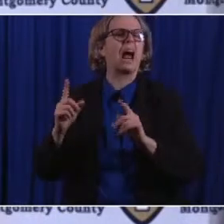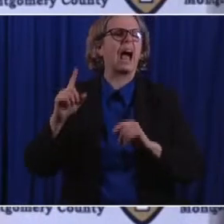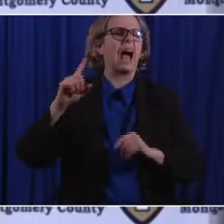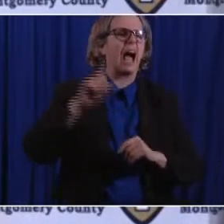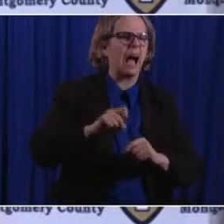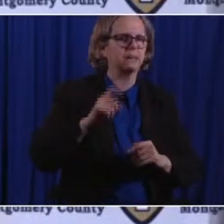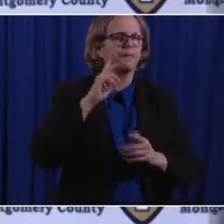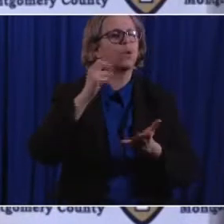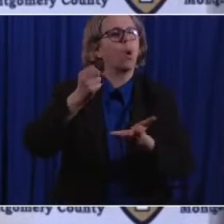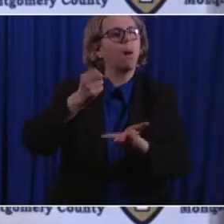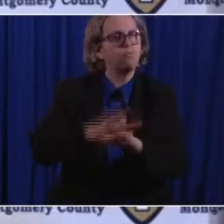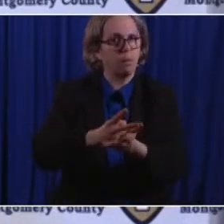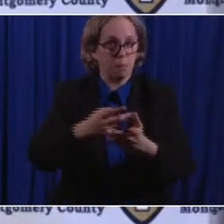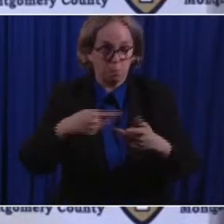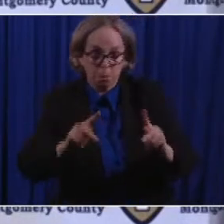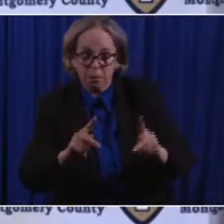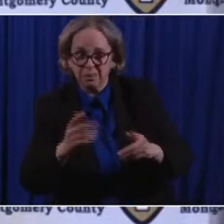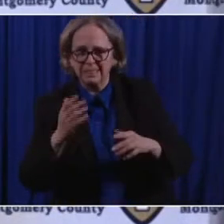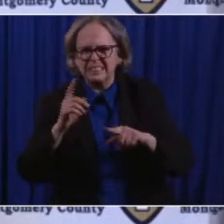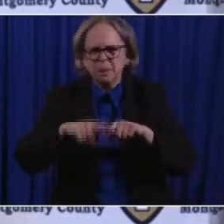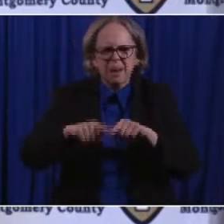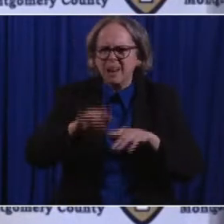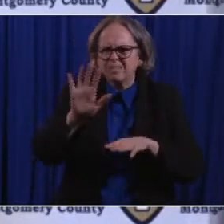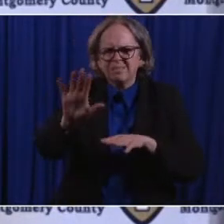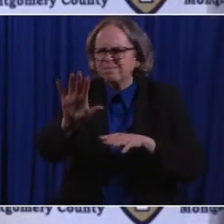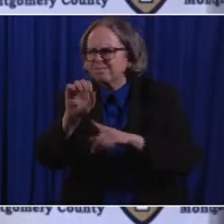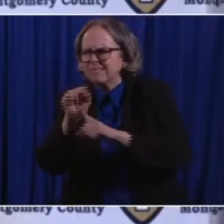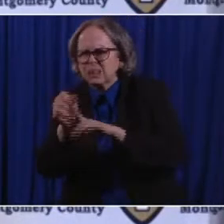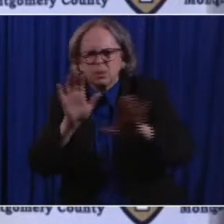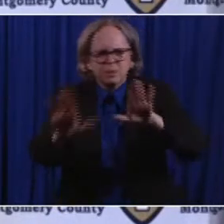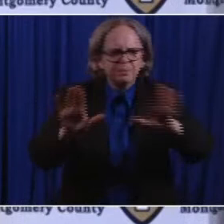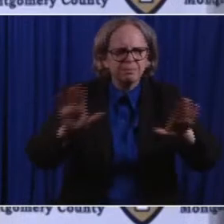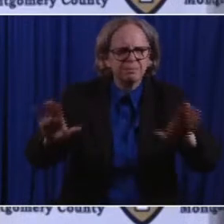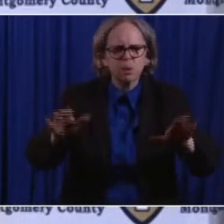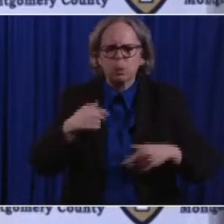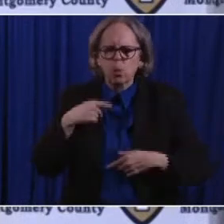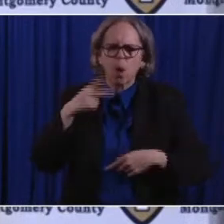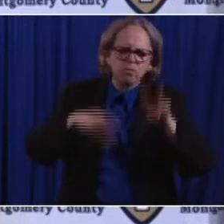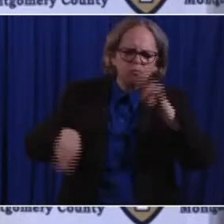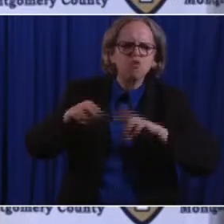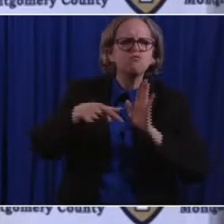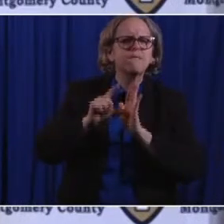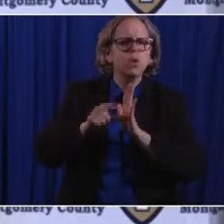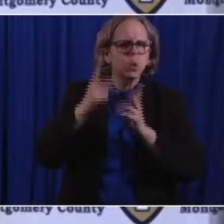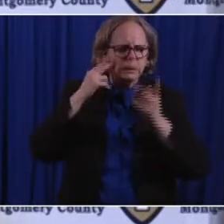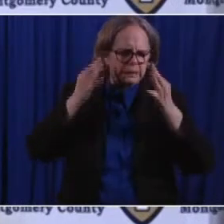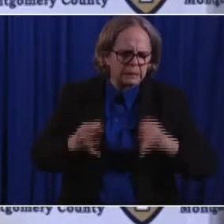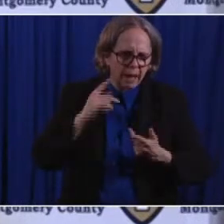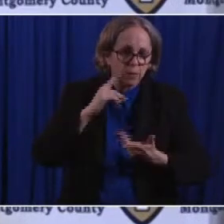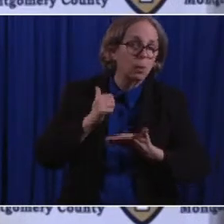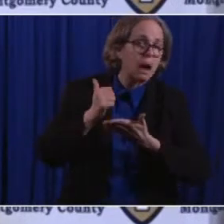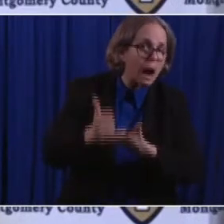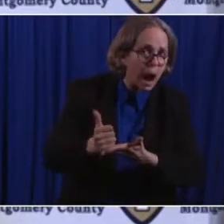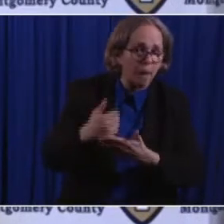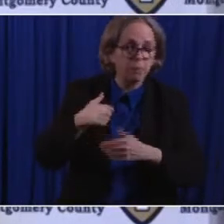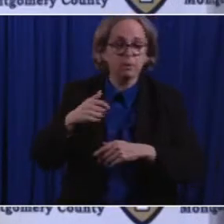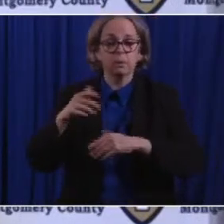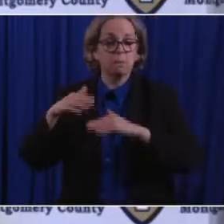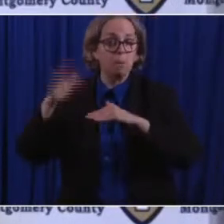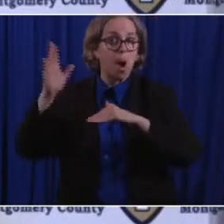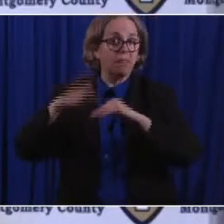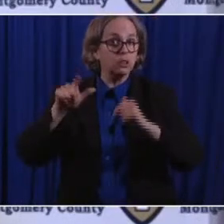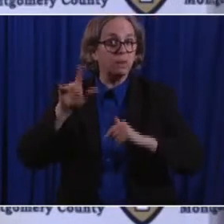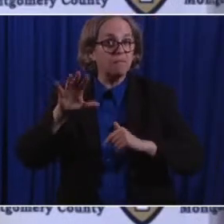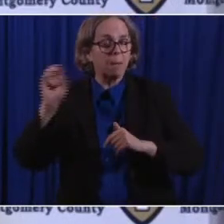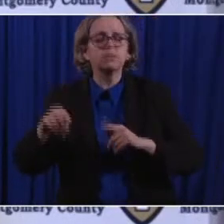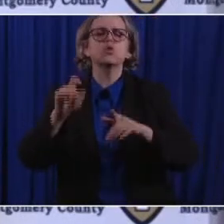total situation at that point and see whether or not there's enough vaccine in that area for the general public,